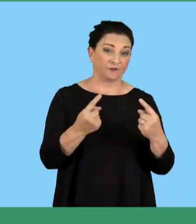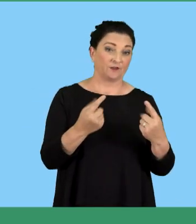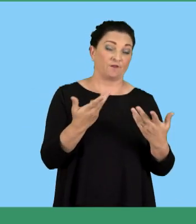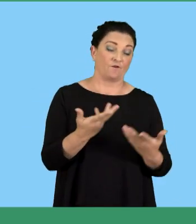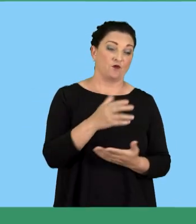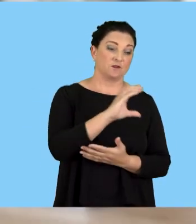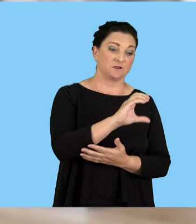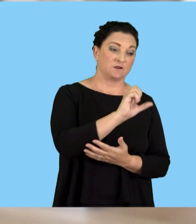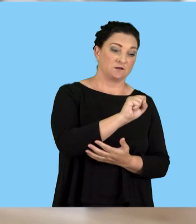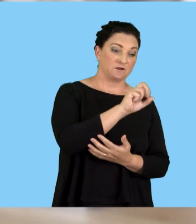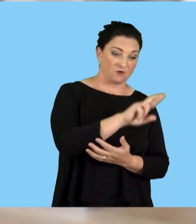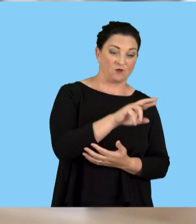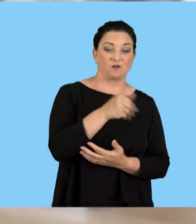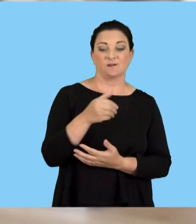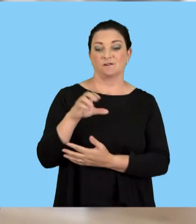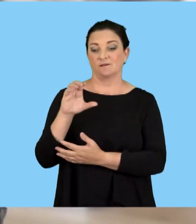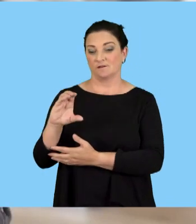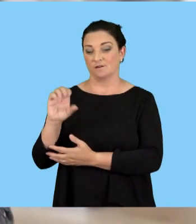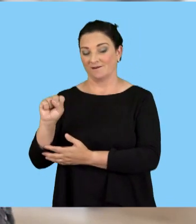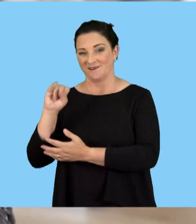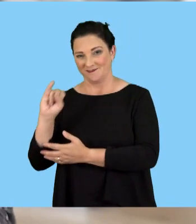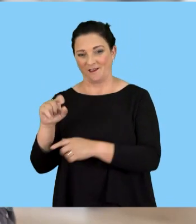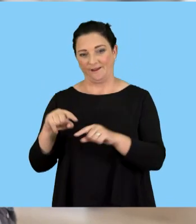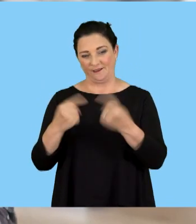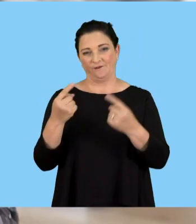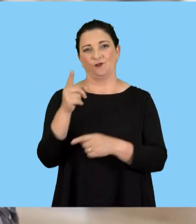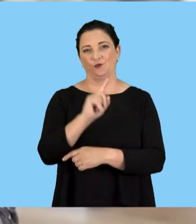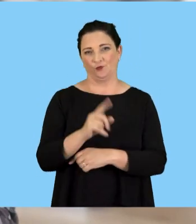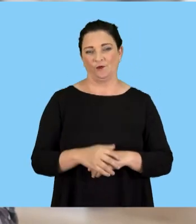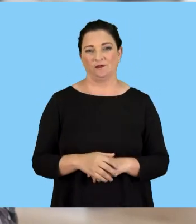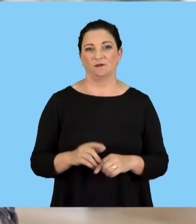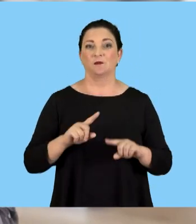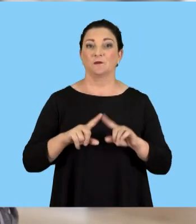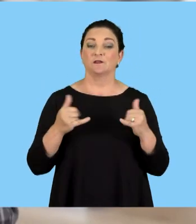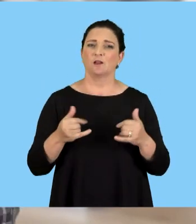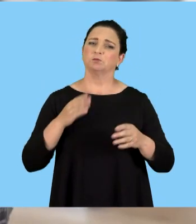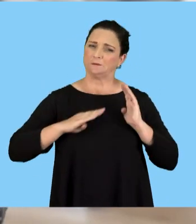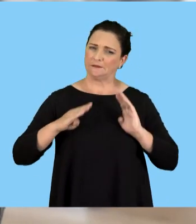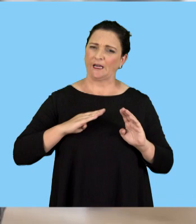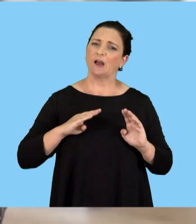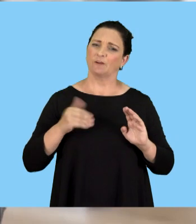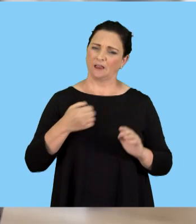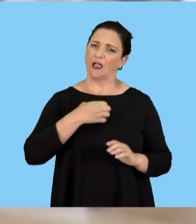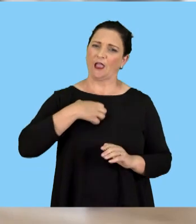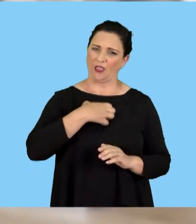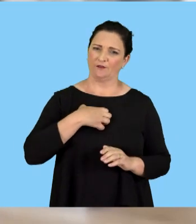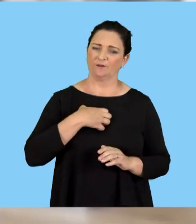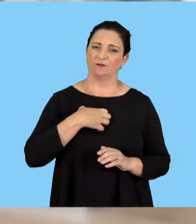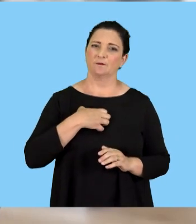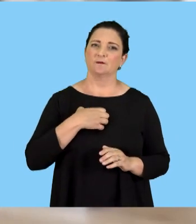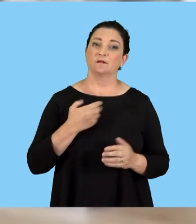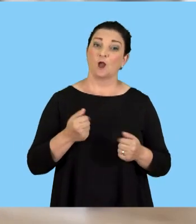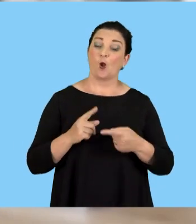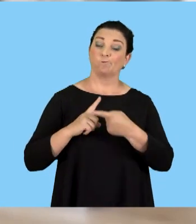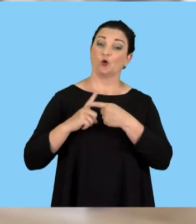differences between corporate social investment and corporate social responsibility. But social responsibility, behaving ethical, means the business